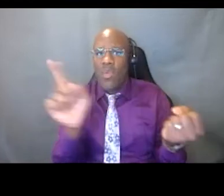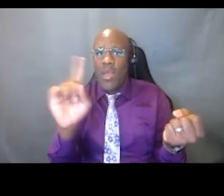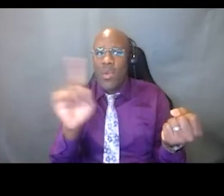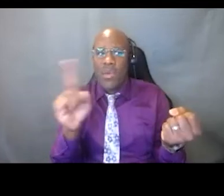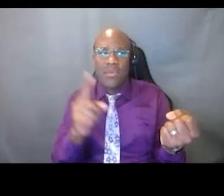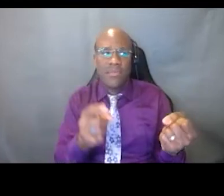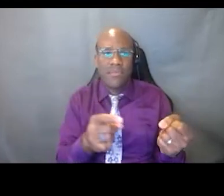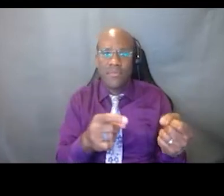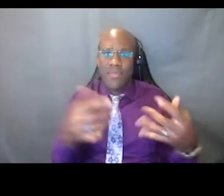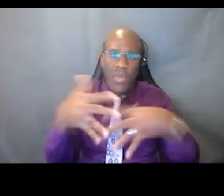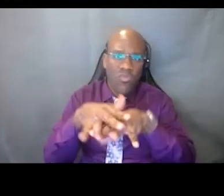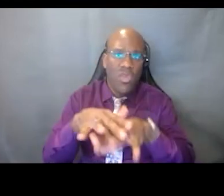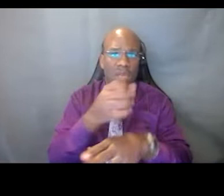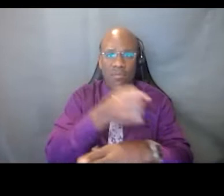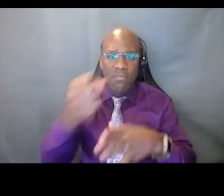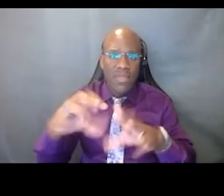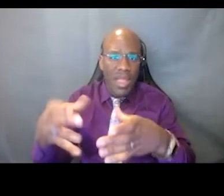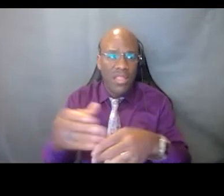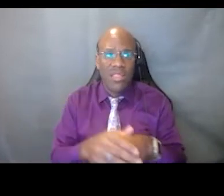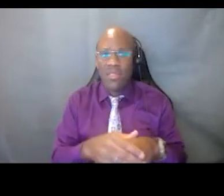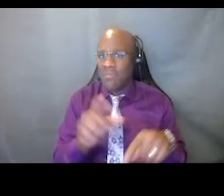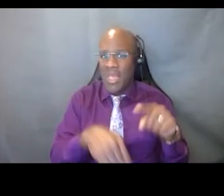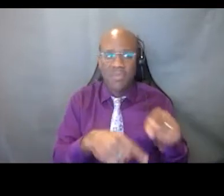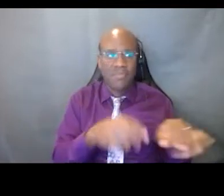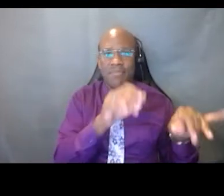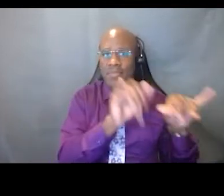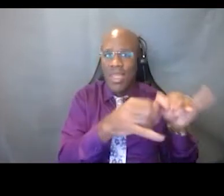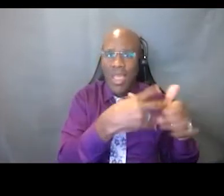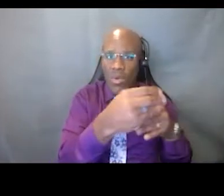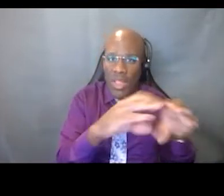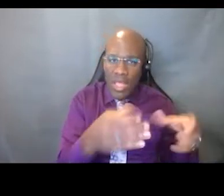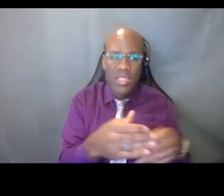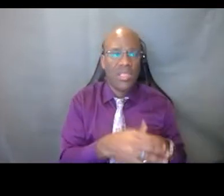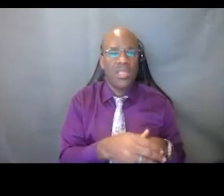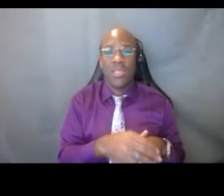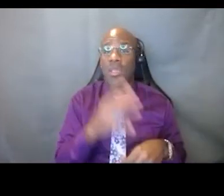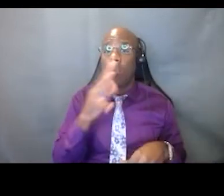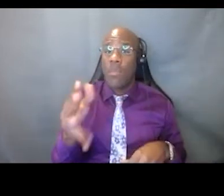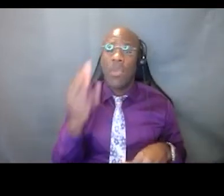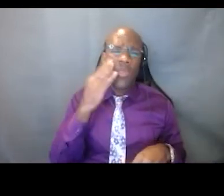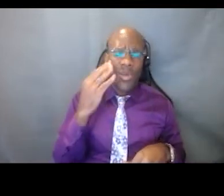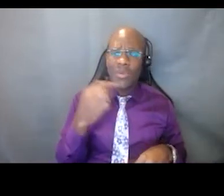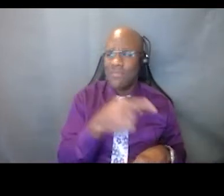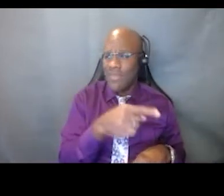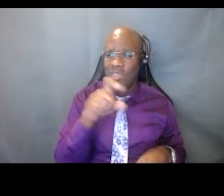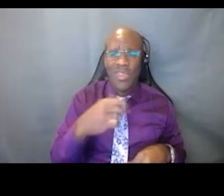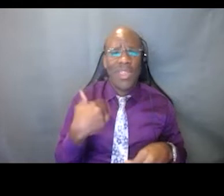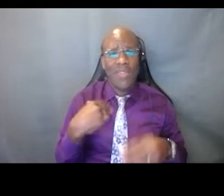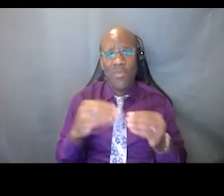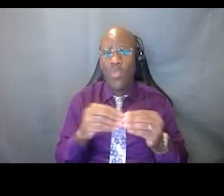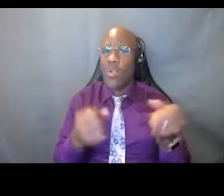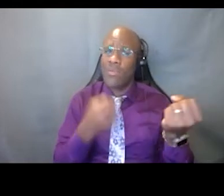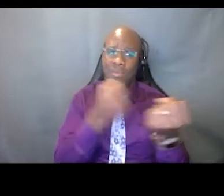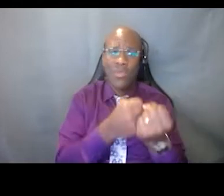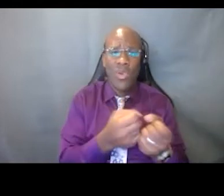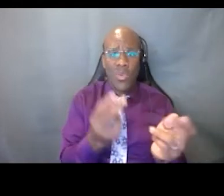classroom. And so she knew that there were additional services and supports that he needed, and especially diagnosis. And so